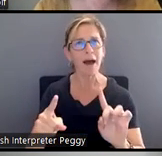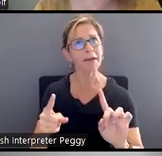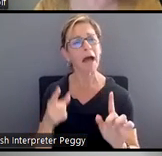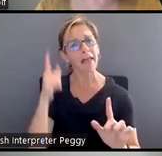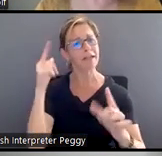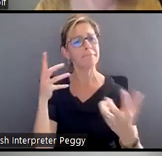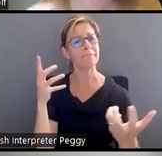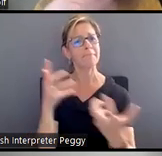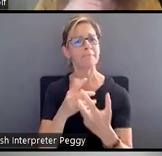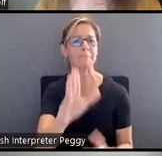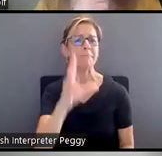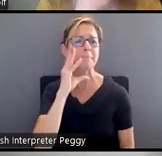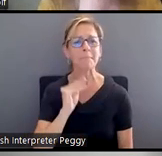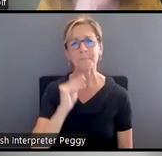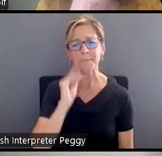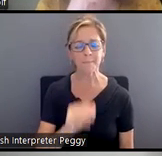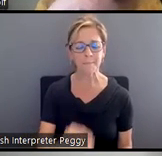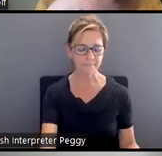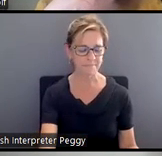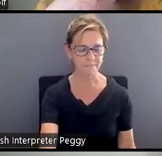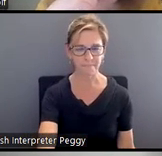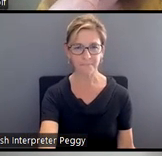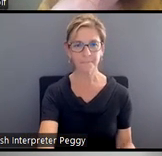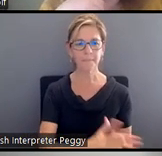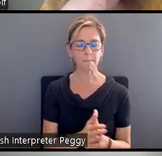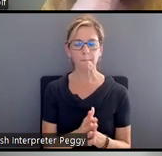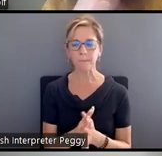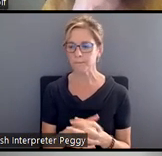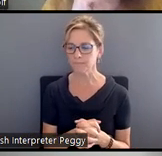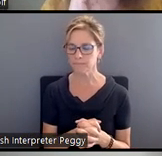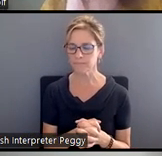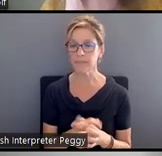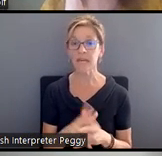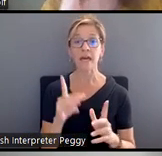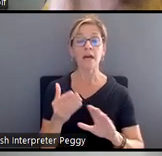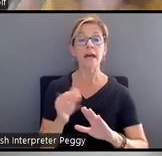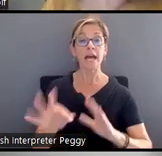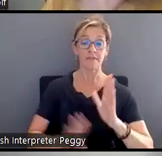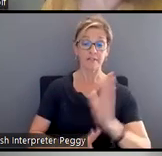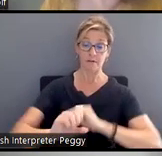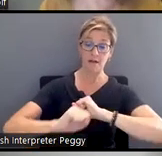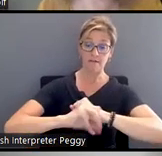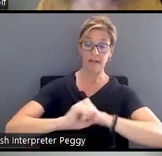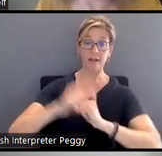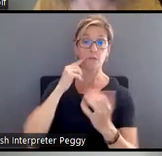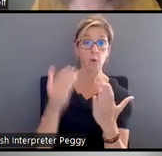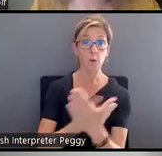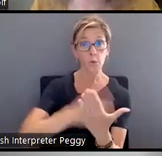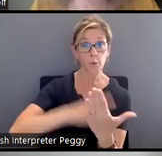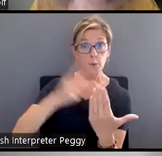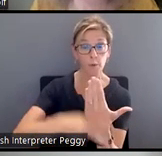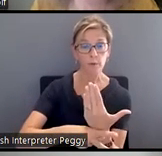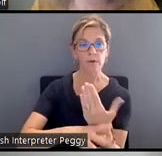So if you've created a flyer for a new program, before you can list the benefits, you want to take that step back and